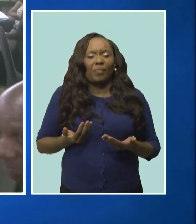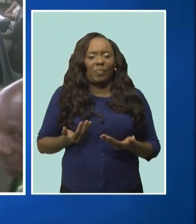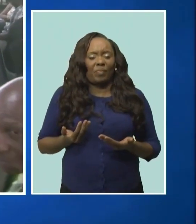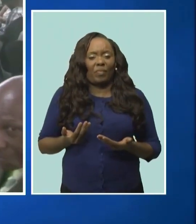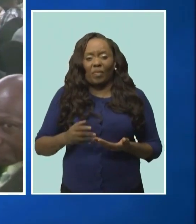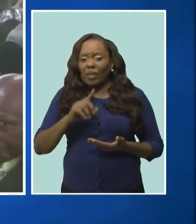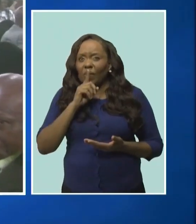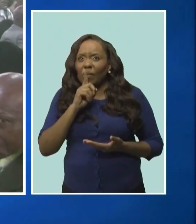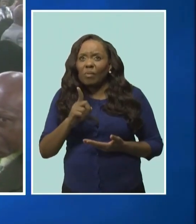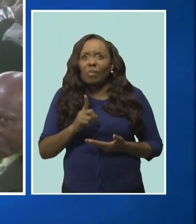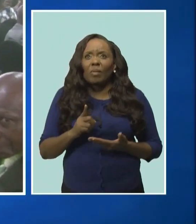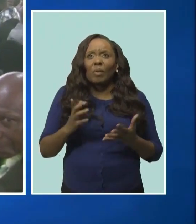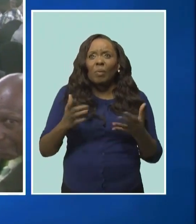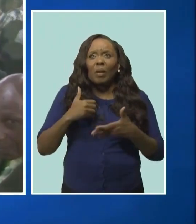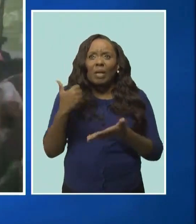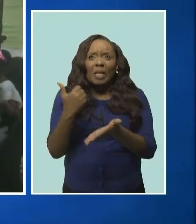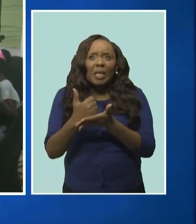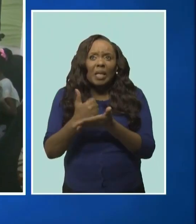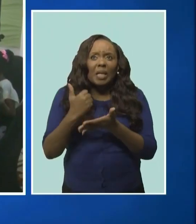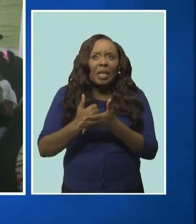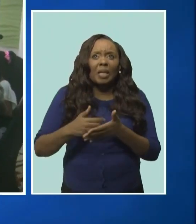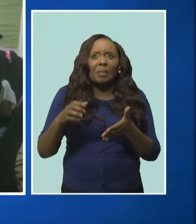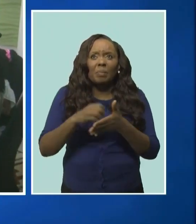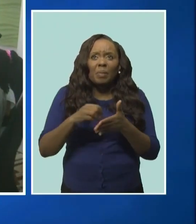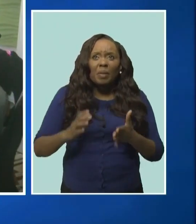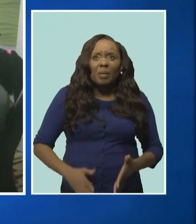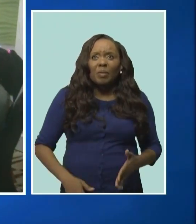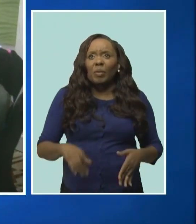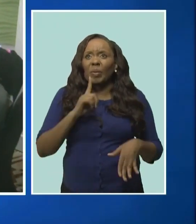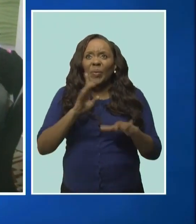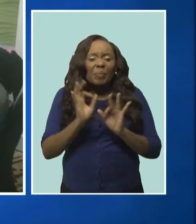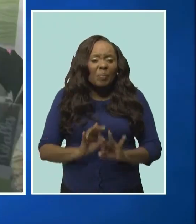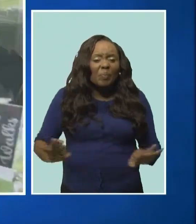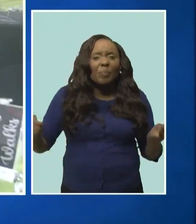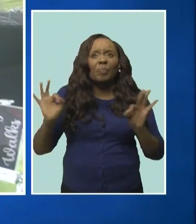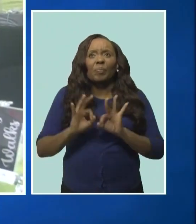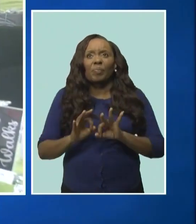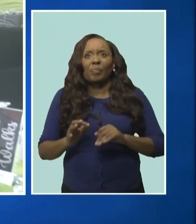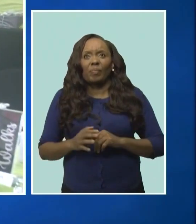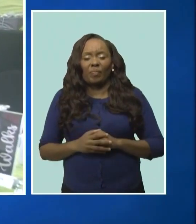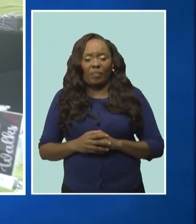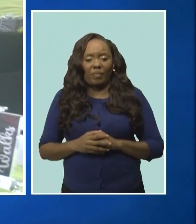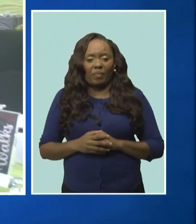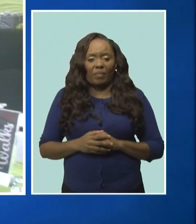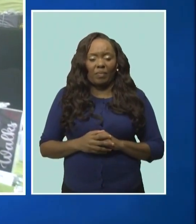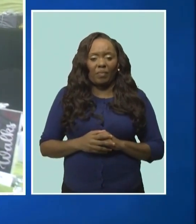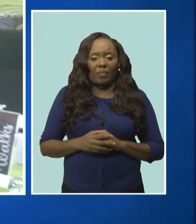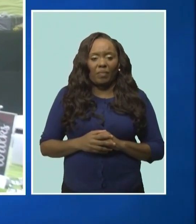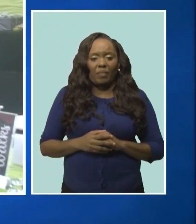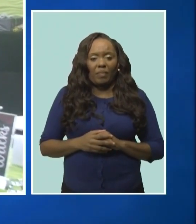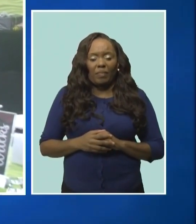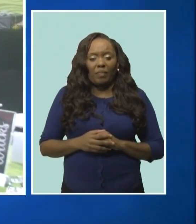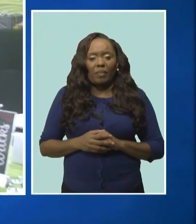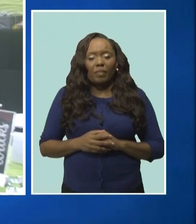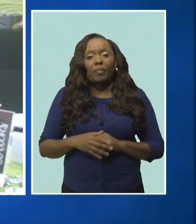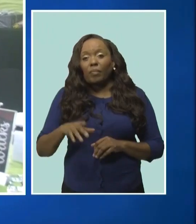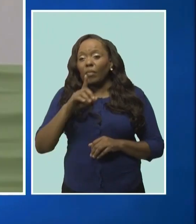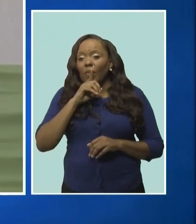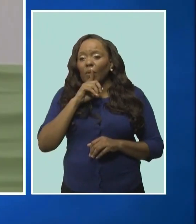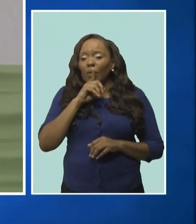the students, that those needs were very, very important. She looked out for